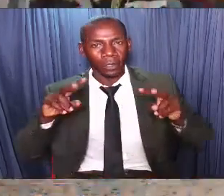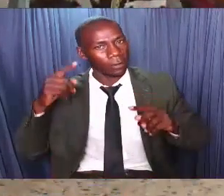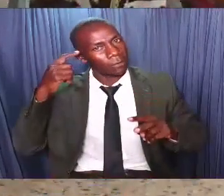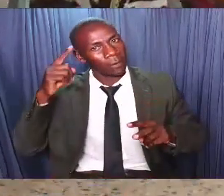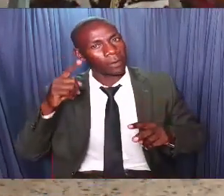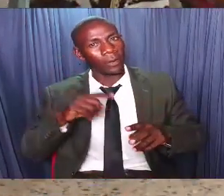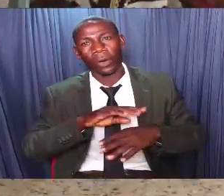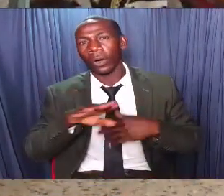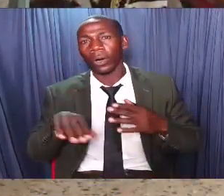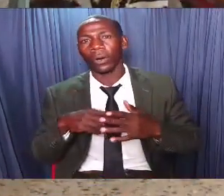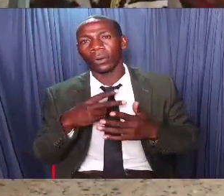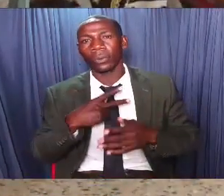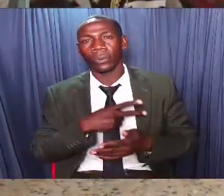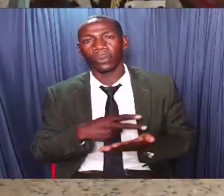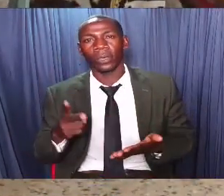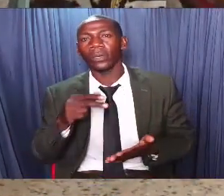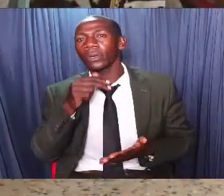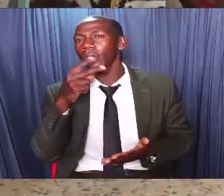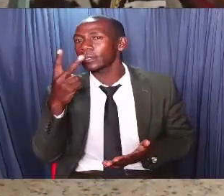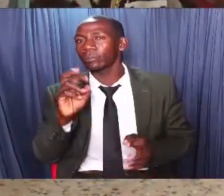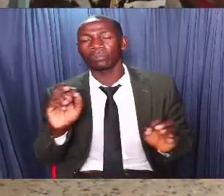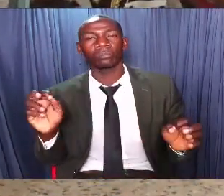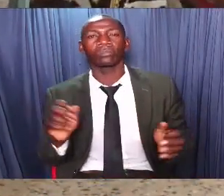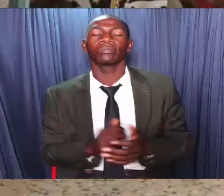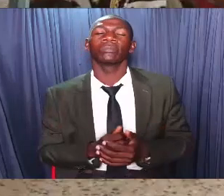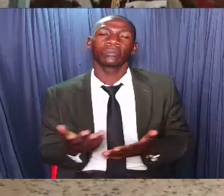nzima hawakuoni. They didn't see you for the whole week.